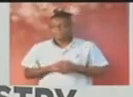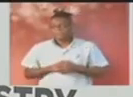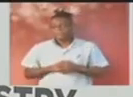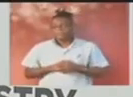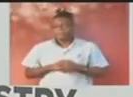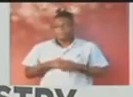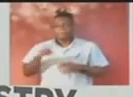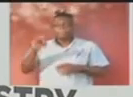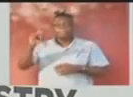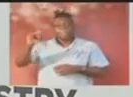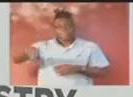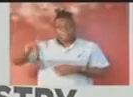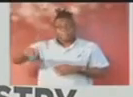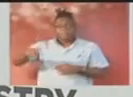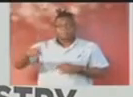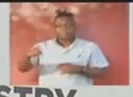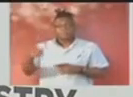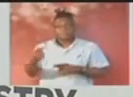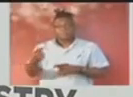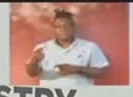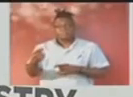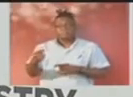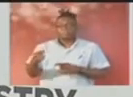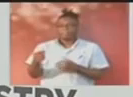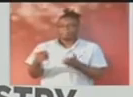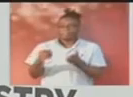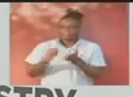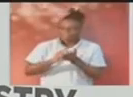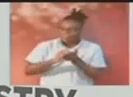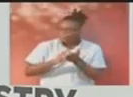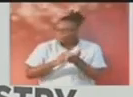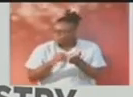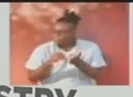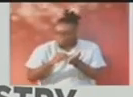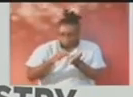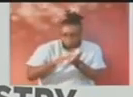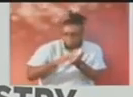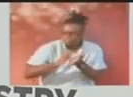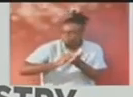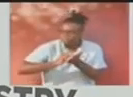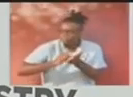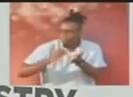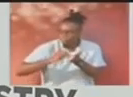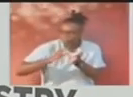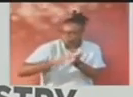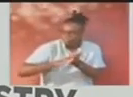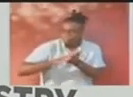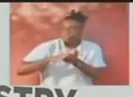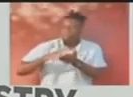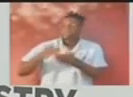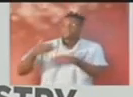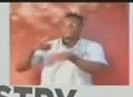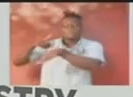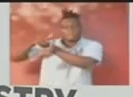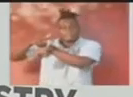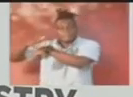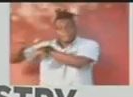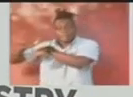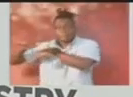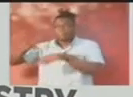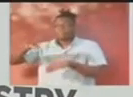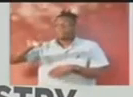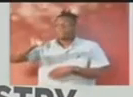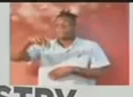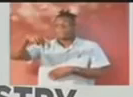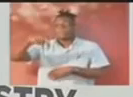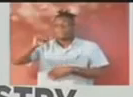compulsory to record those adverse events and send that information both to PAHO and WHO.